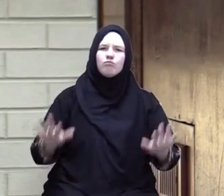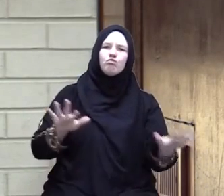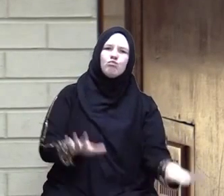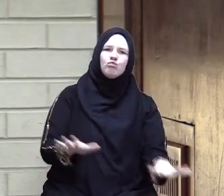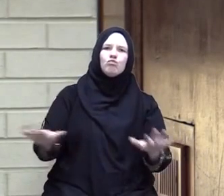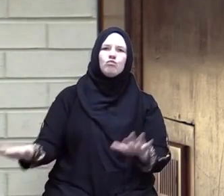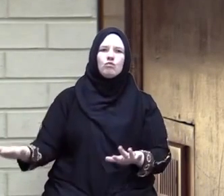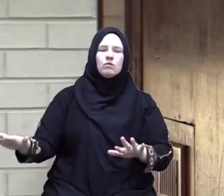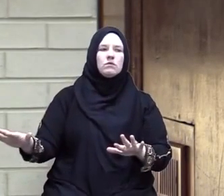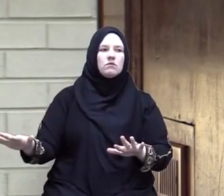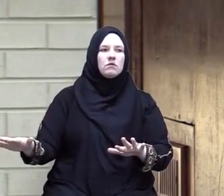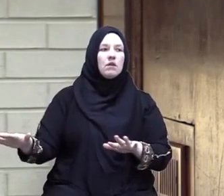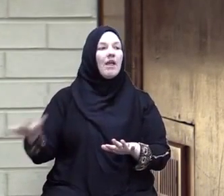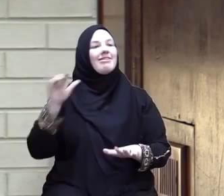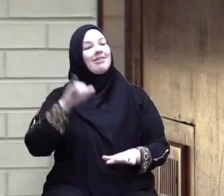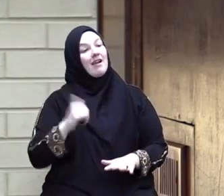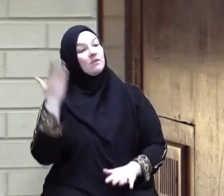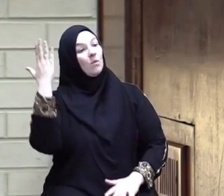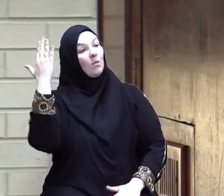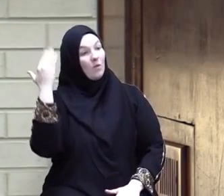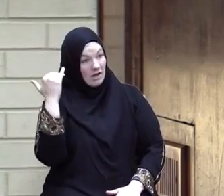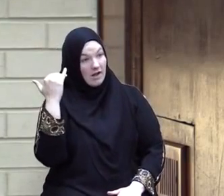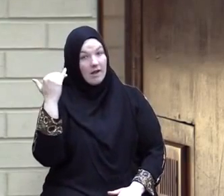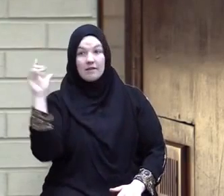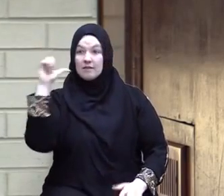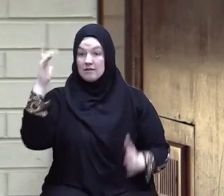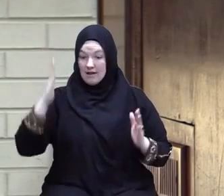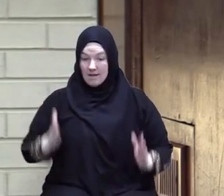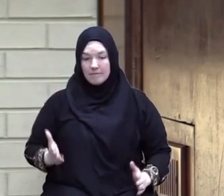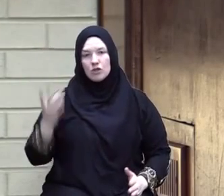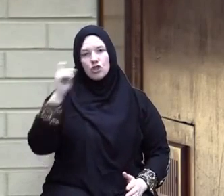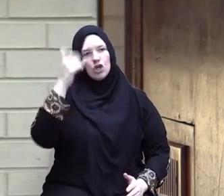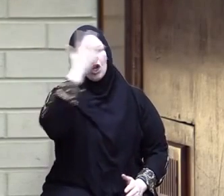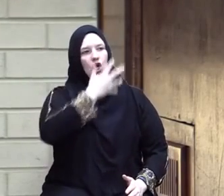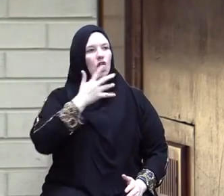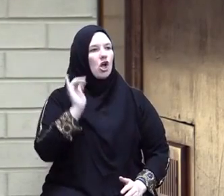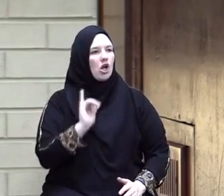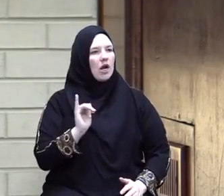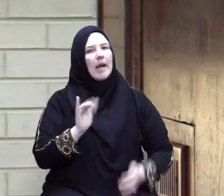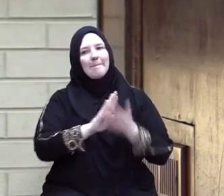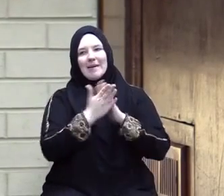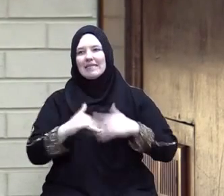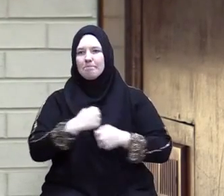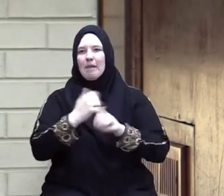project himself as a peacemaker, not a warmonger.